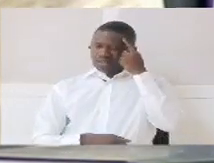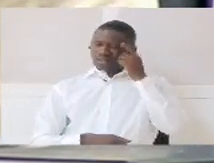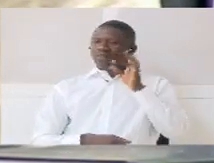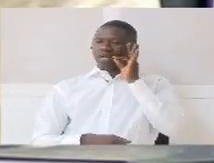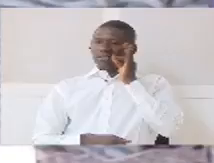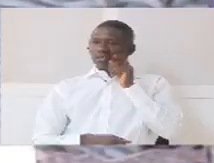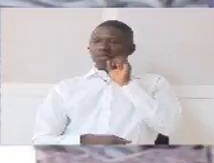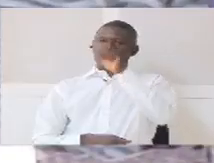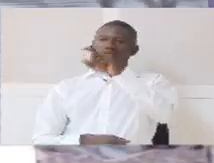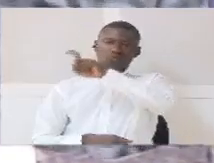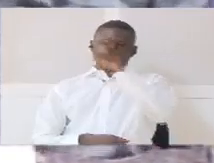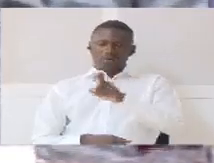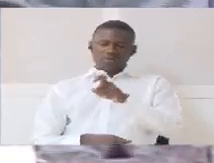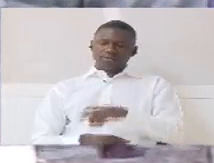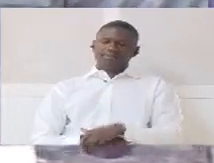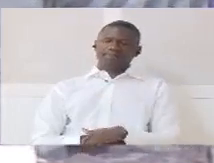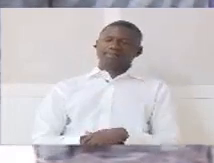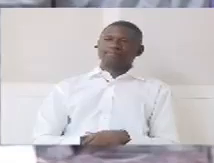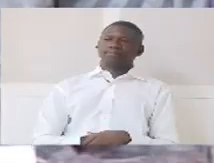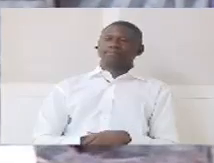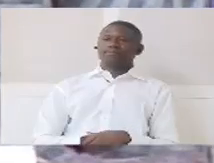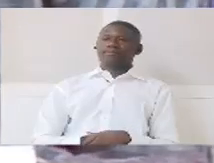think I've answered your question.